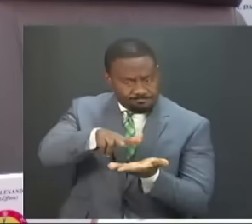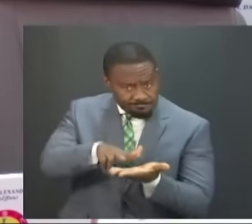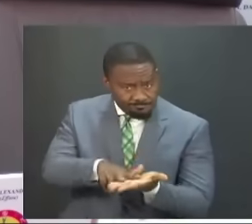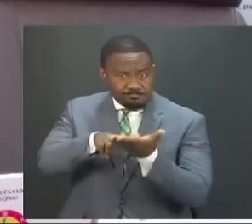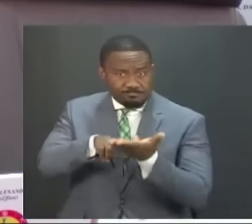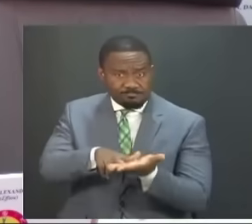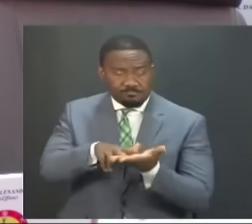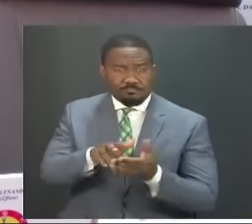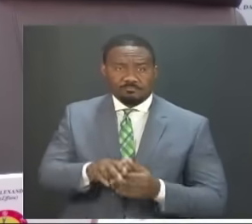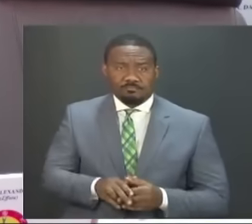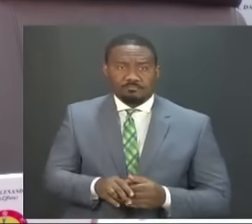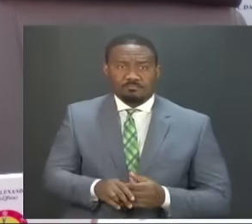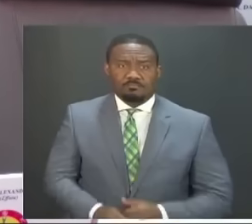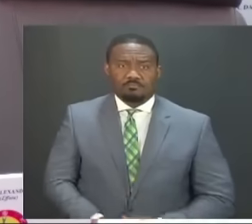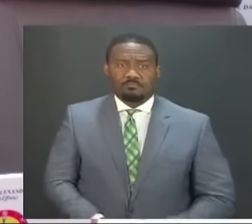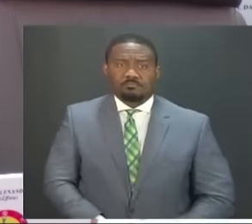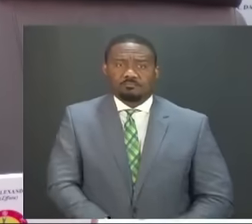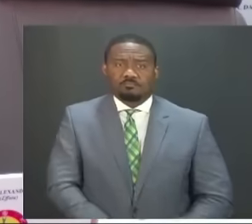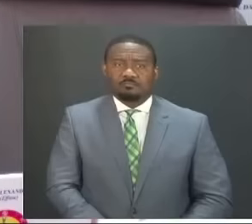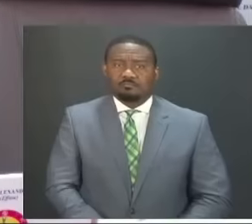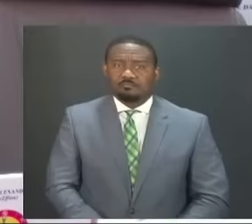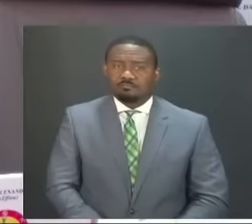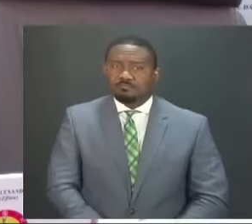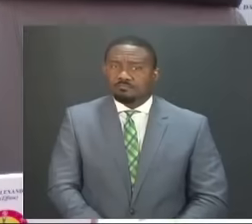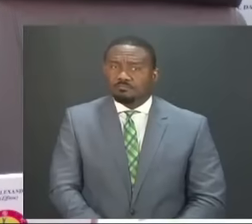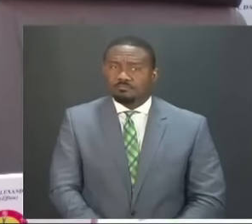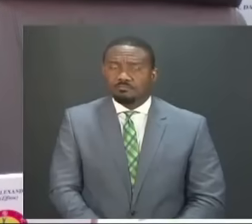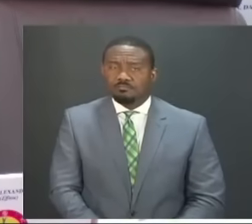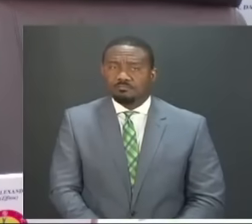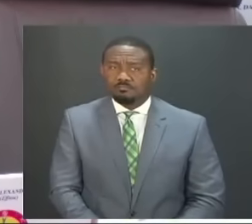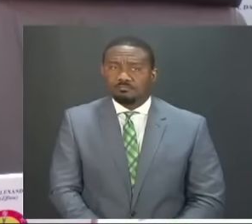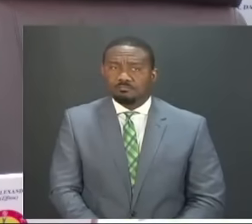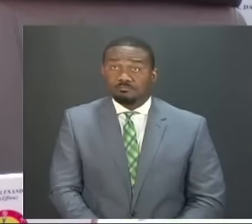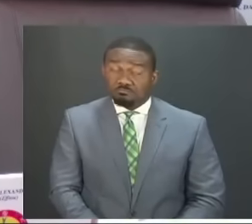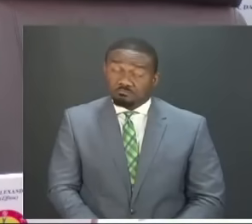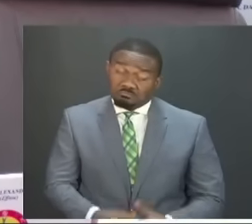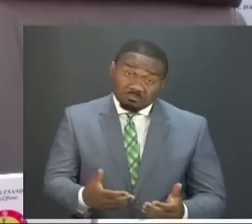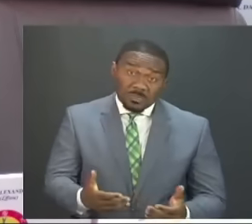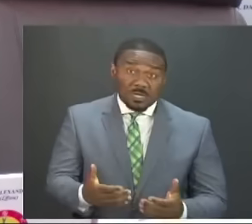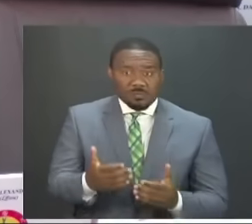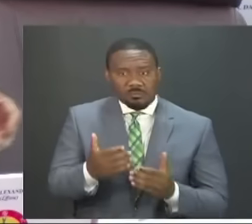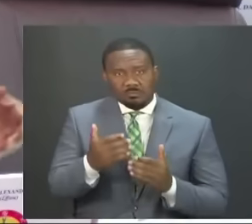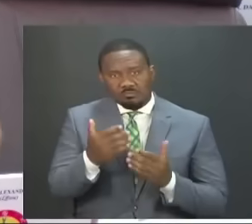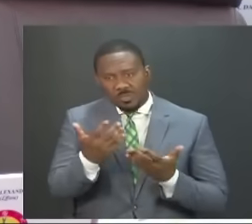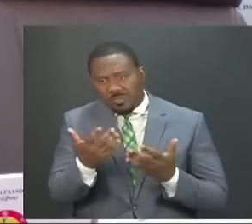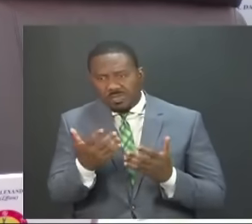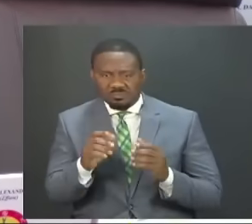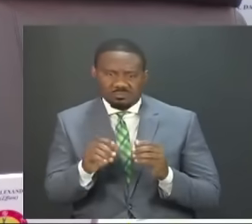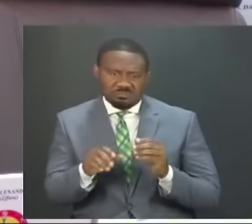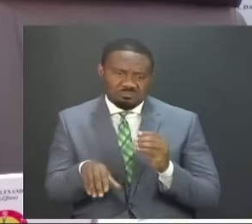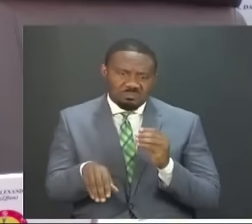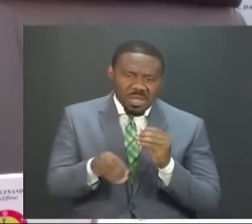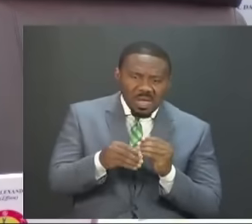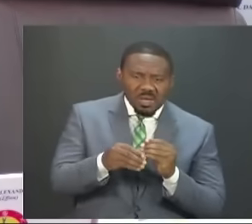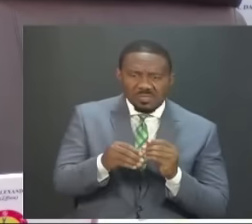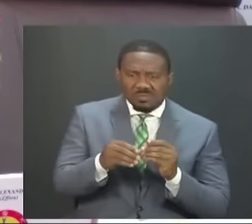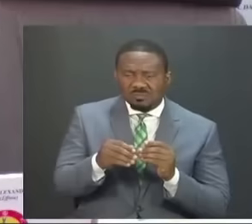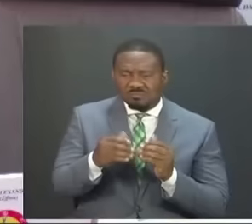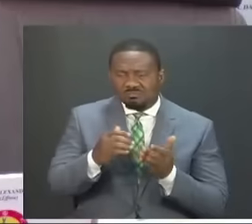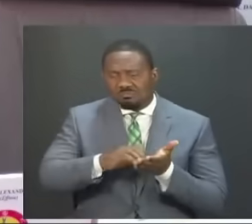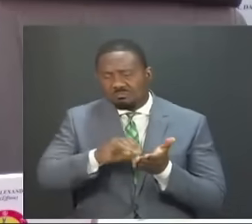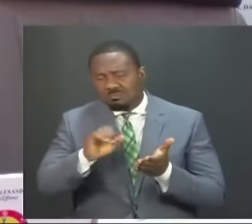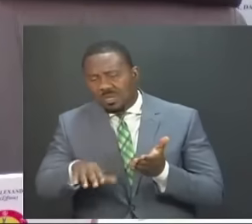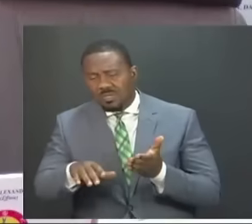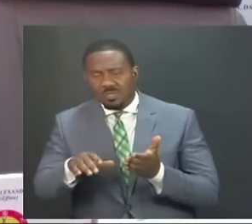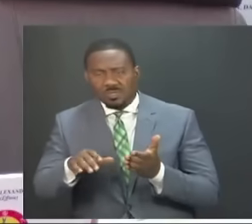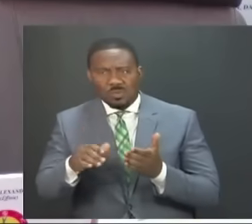And the rule allows us to amend, reject, modify the report that